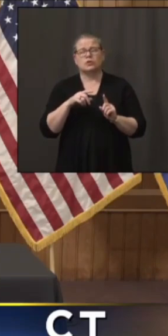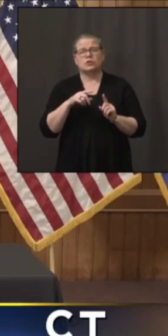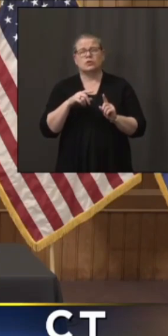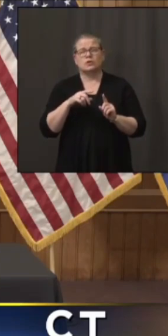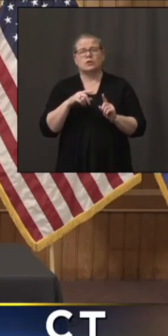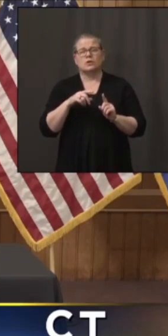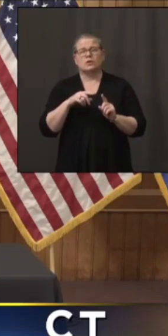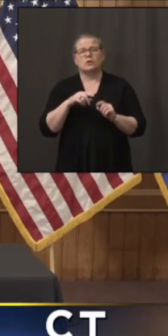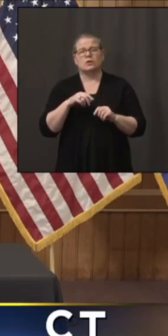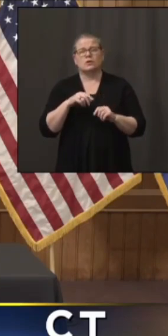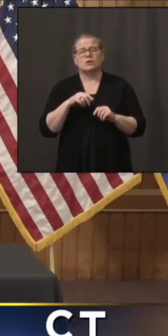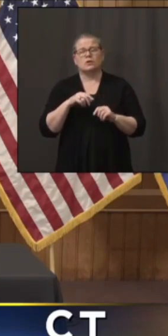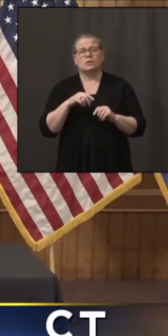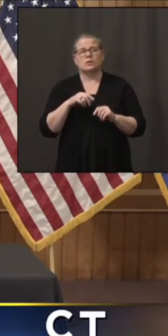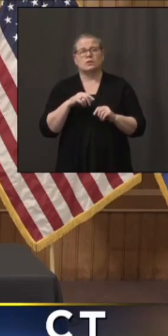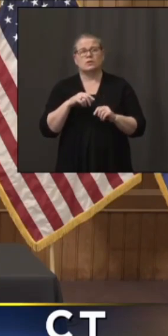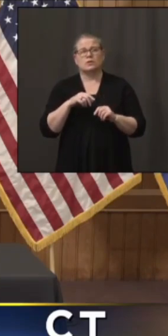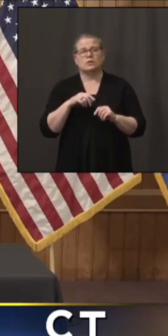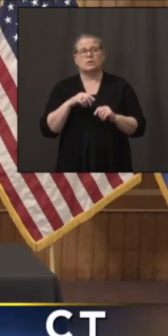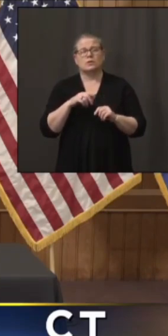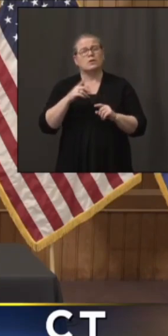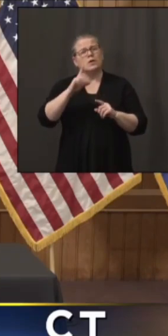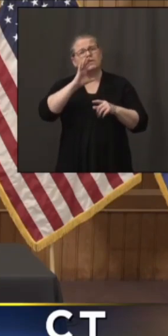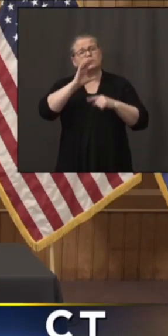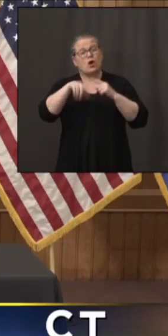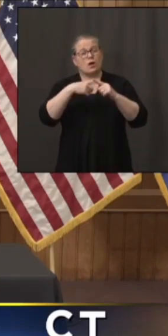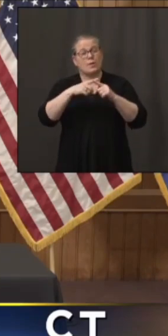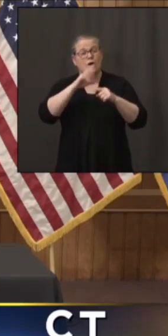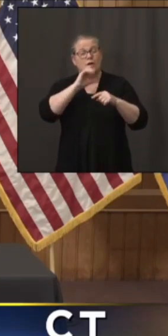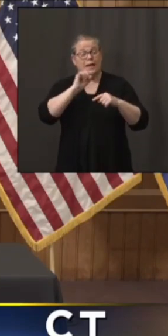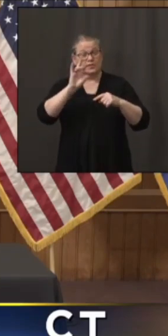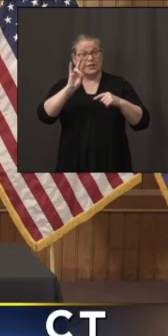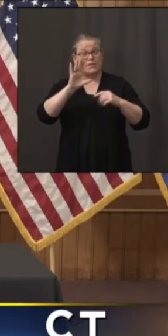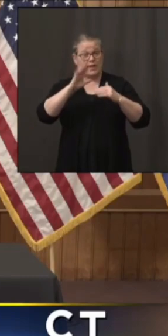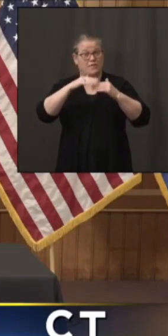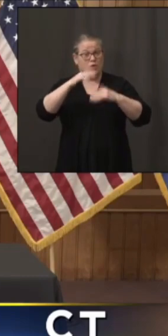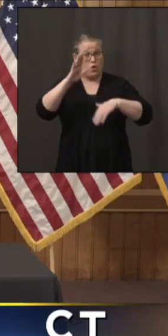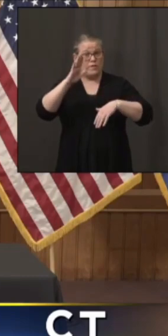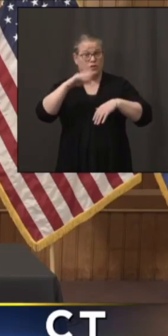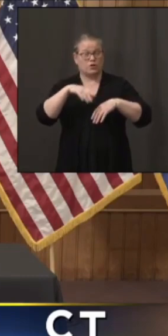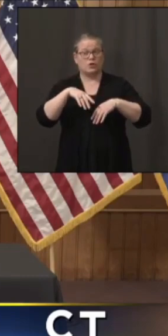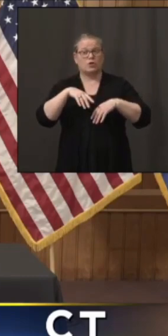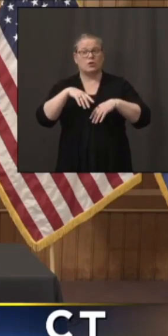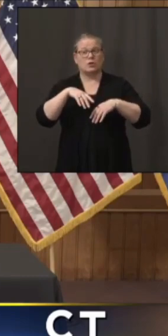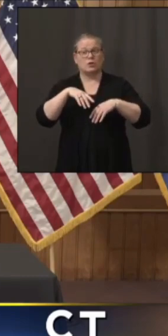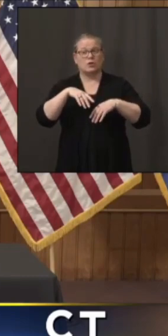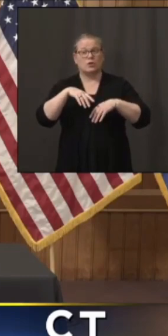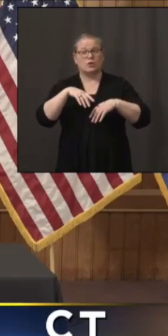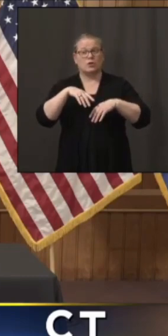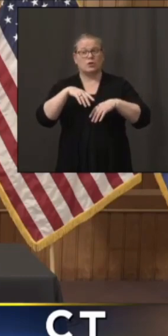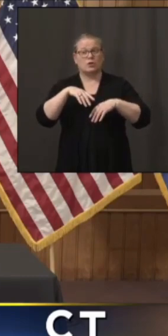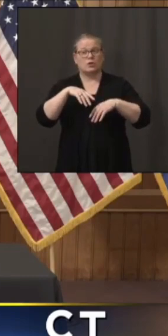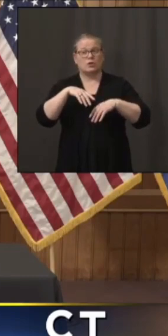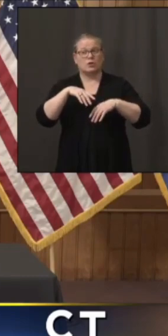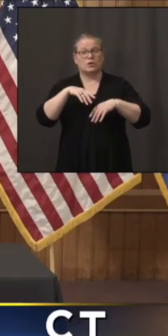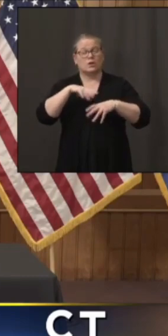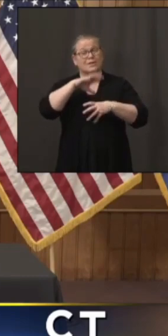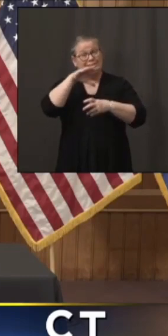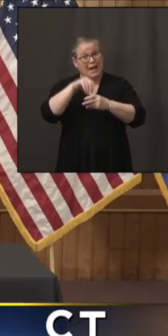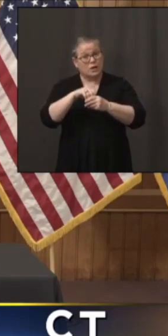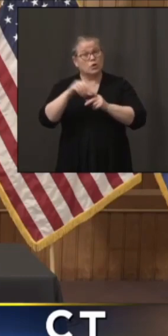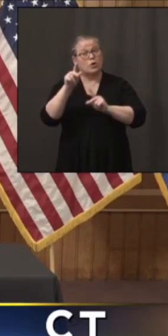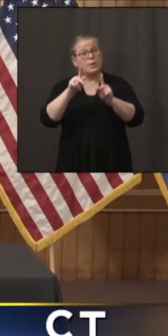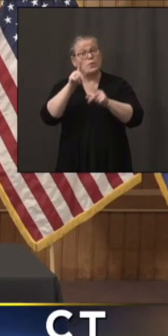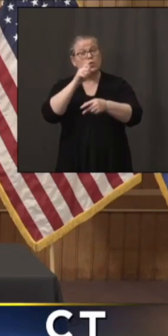When in terms of the 75 and older, are you including uncompensated caregivers